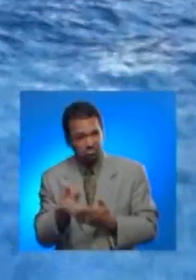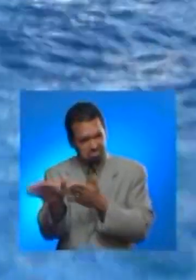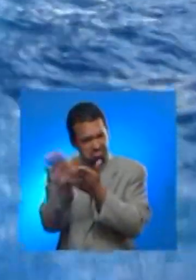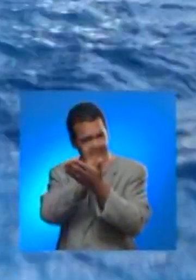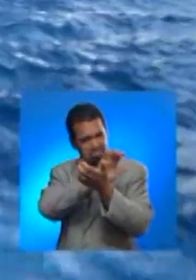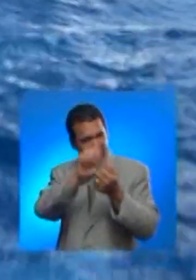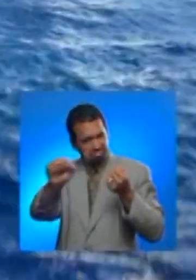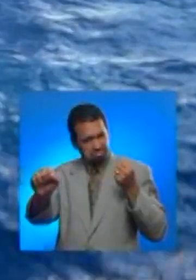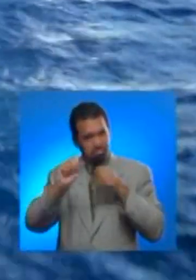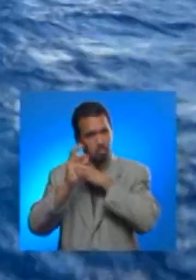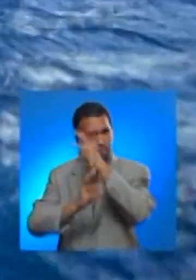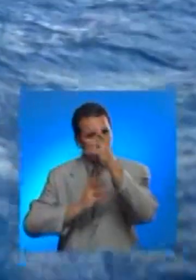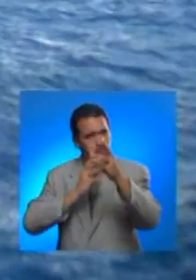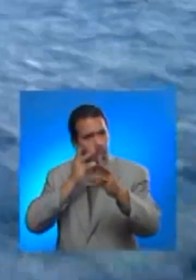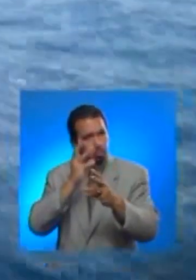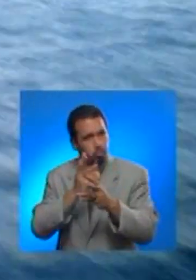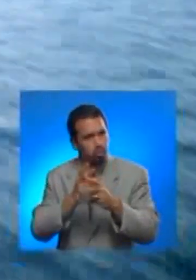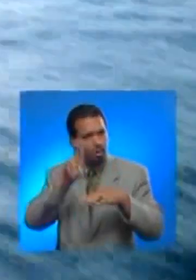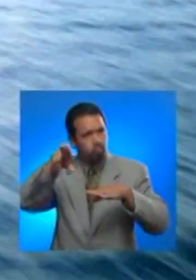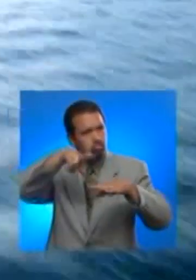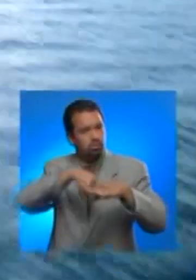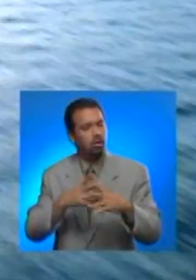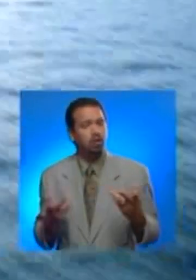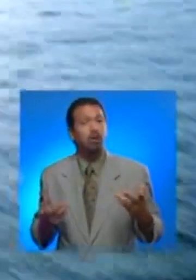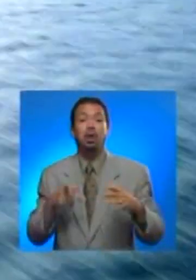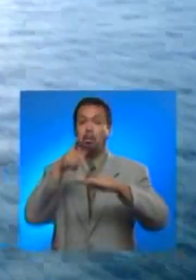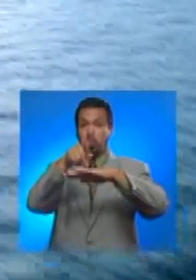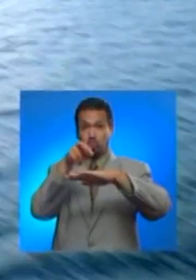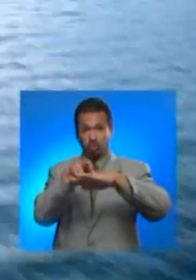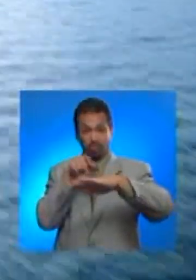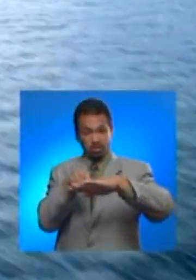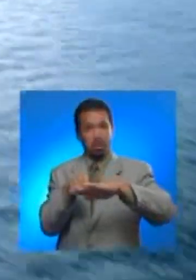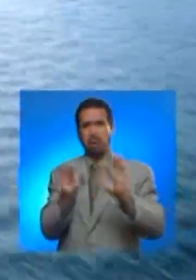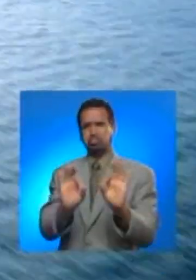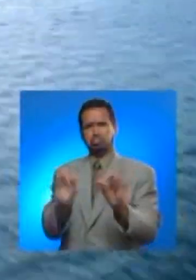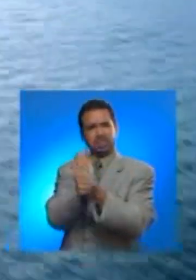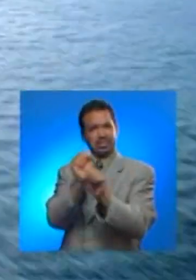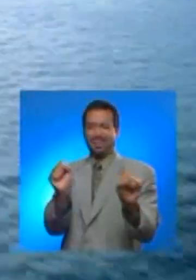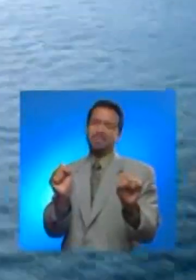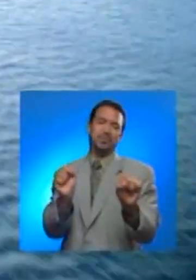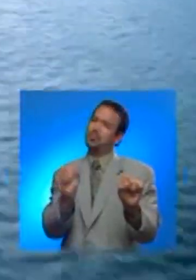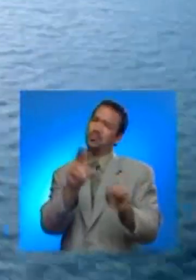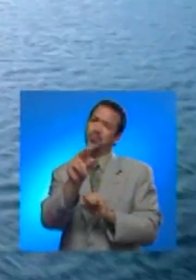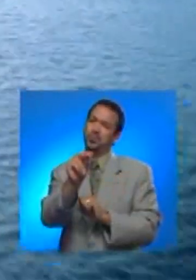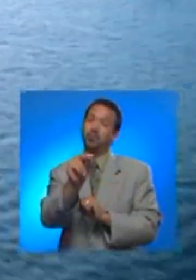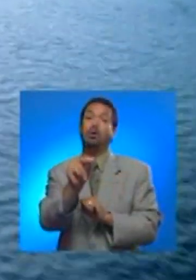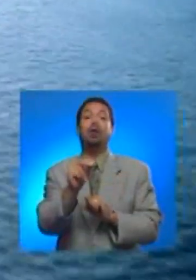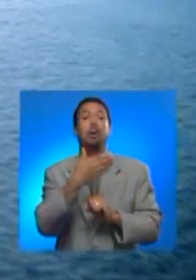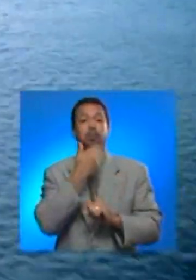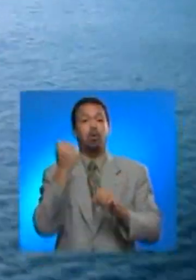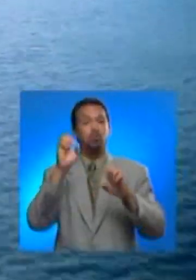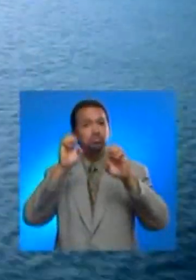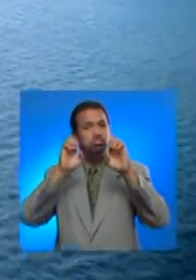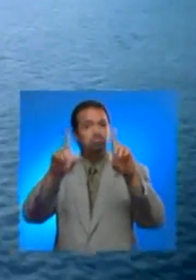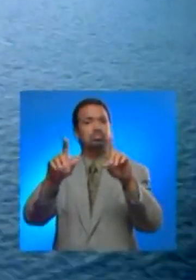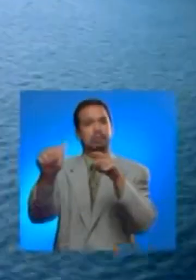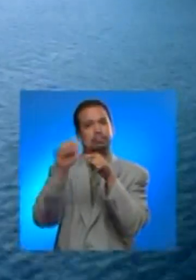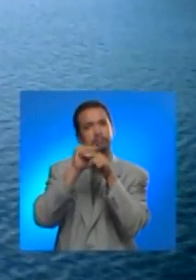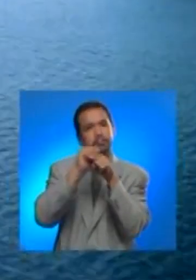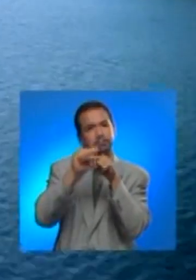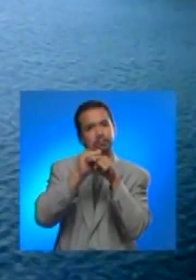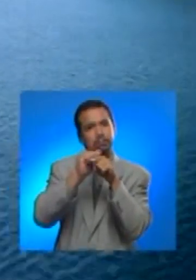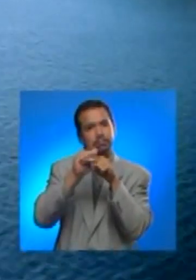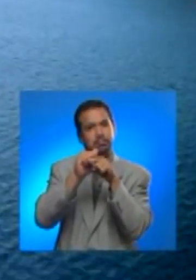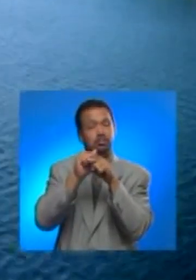are often hard to believe. Puerto Rico is not exempt of all this. Education and prevention